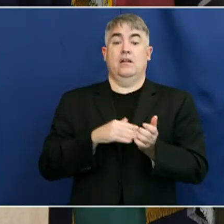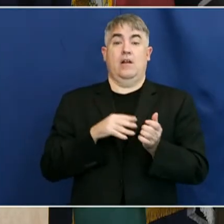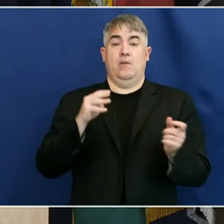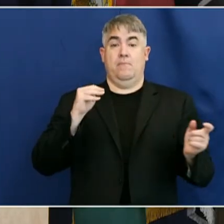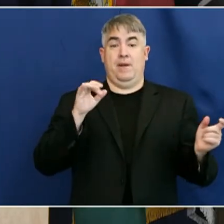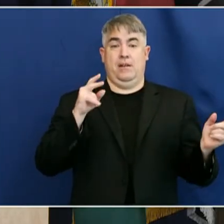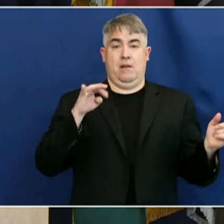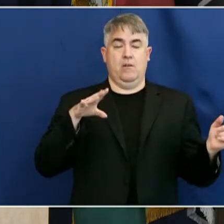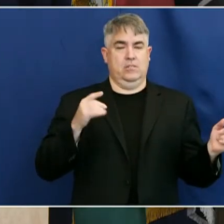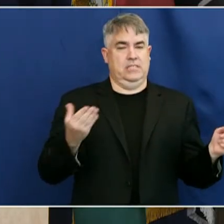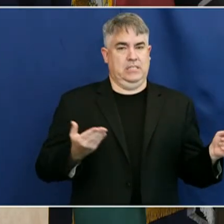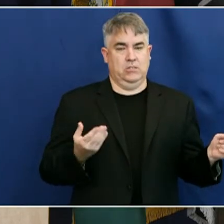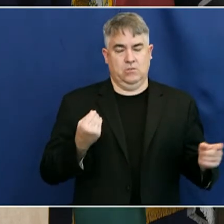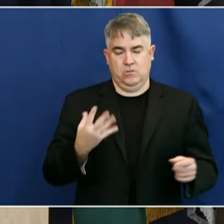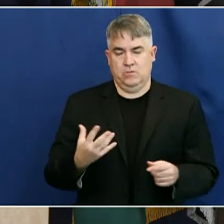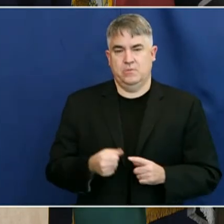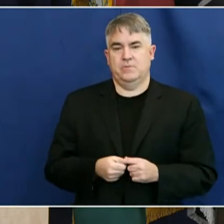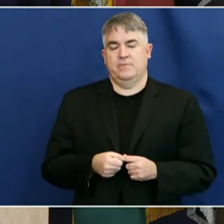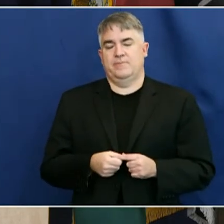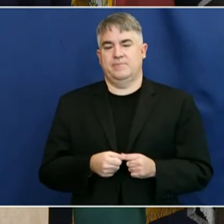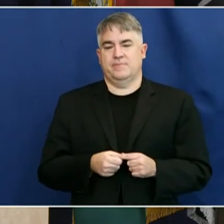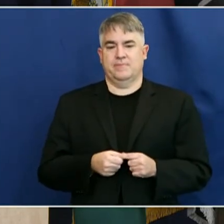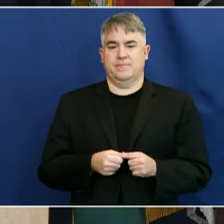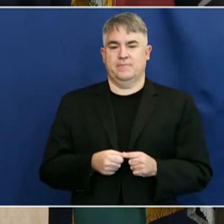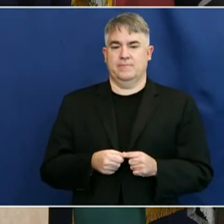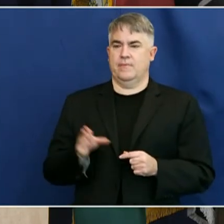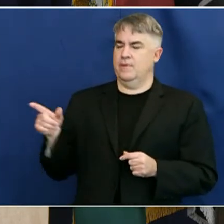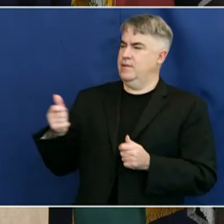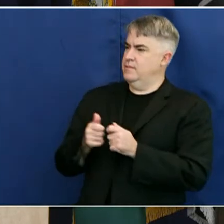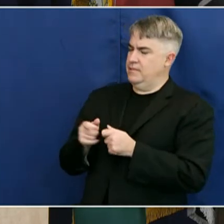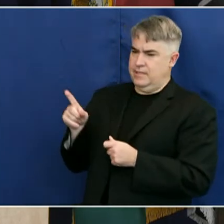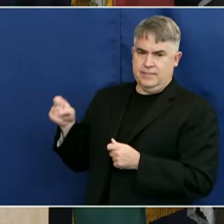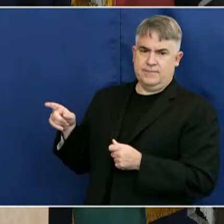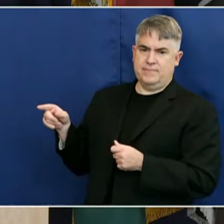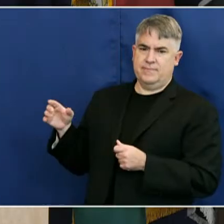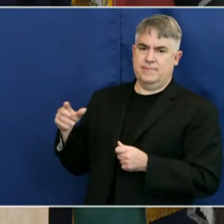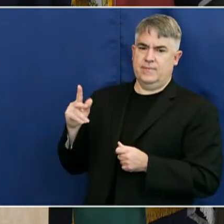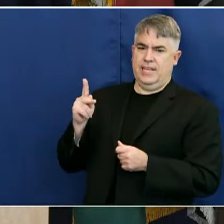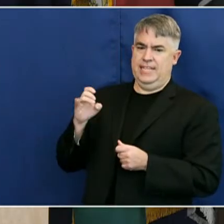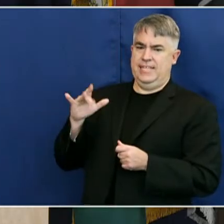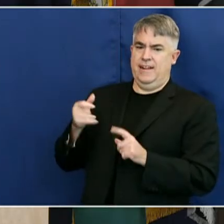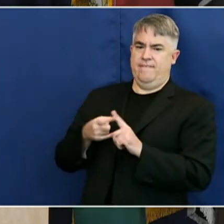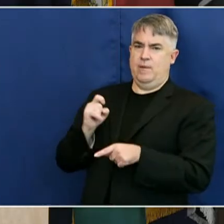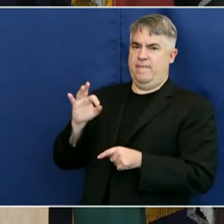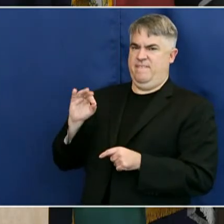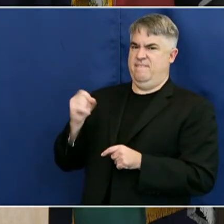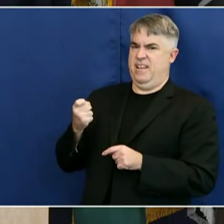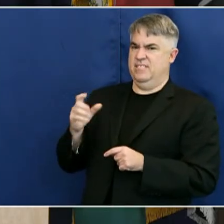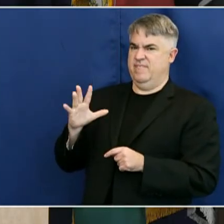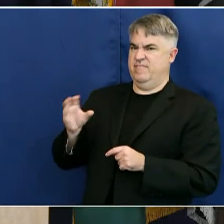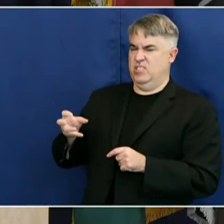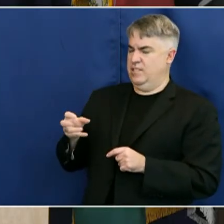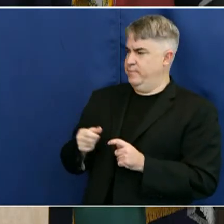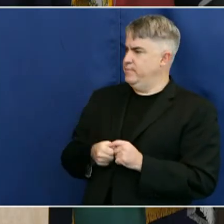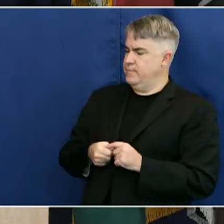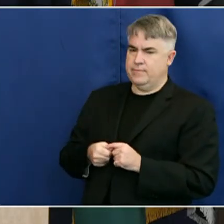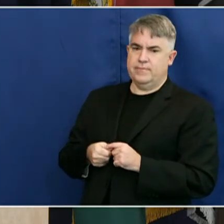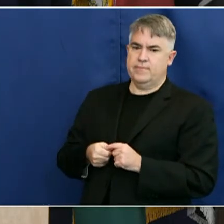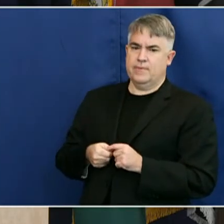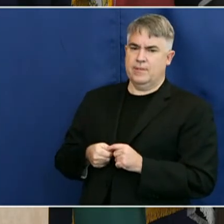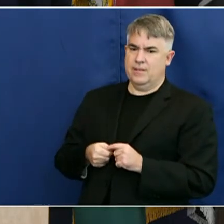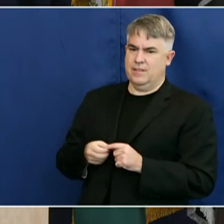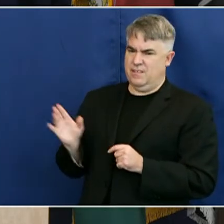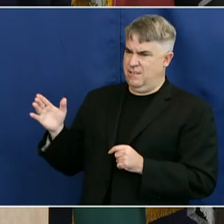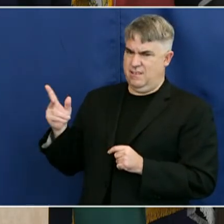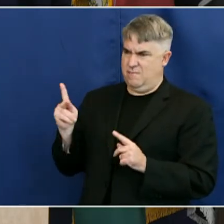questions. So let's go to our first texting question. Okay, this question is from Kelly Beal from Fox 5. We've heard concerns from people who are unable to